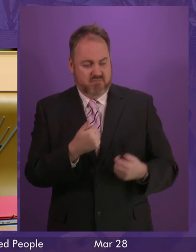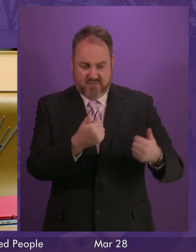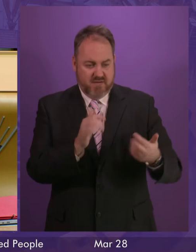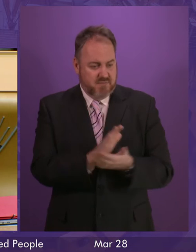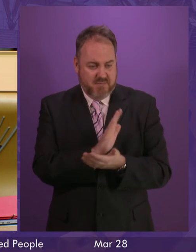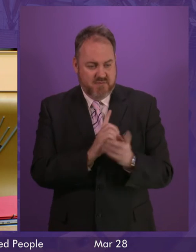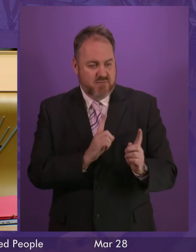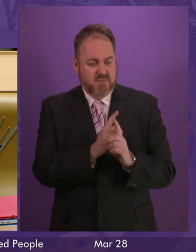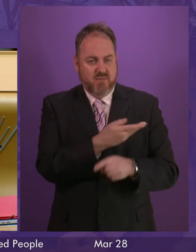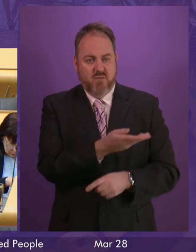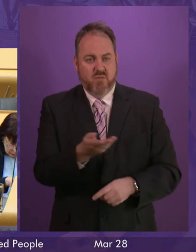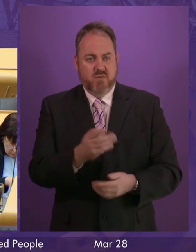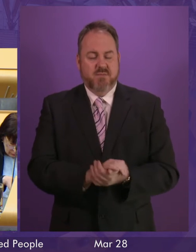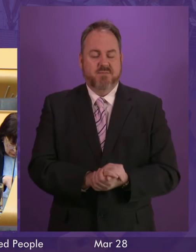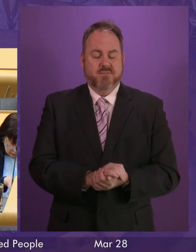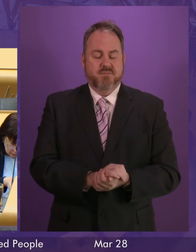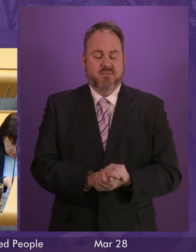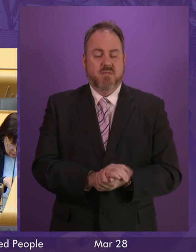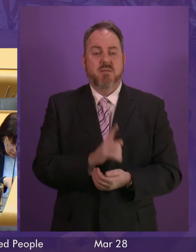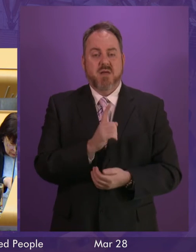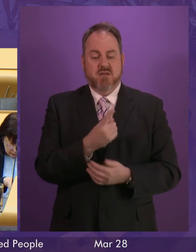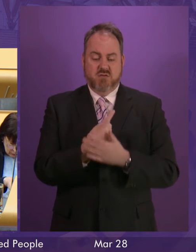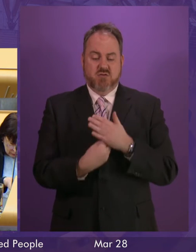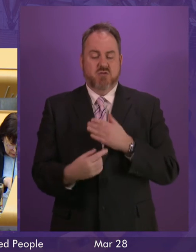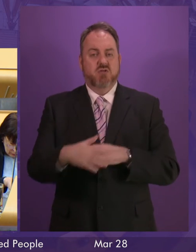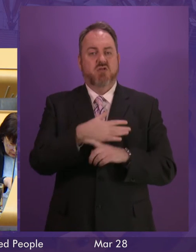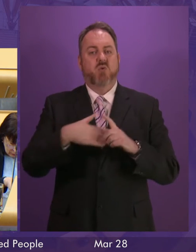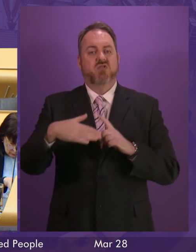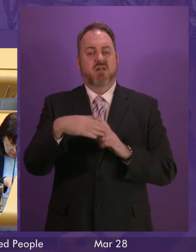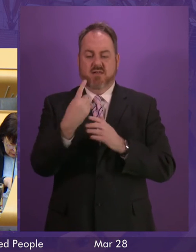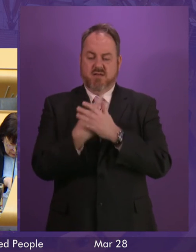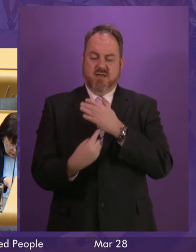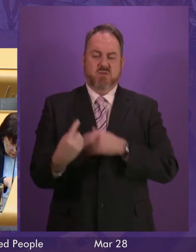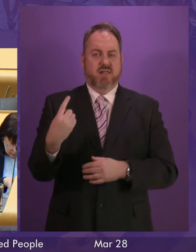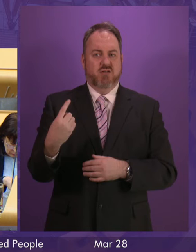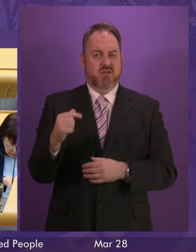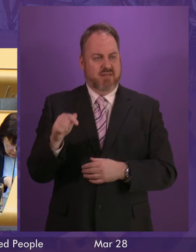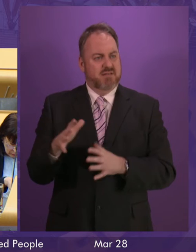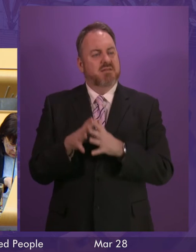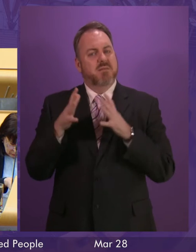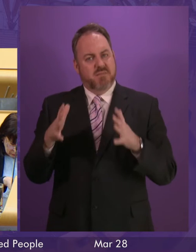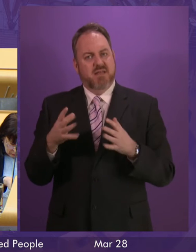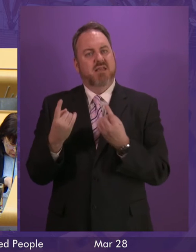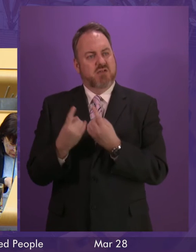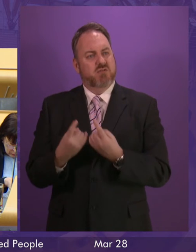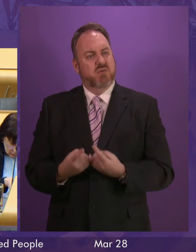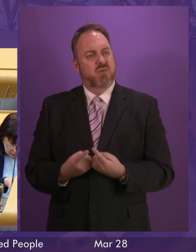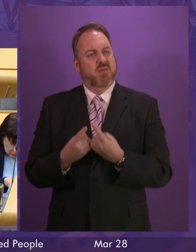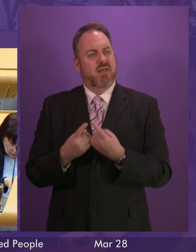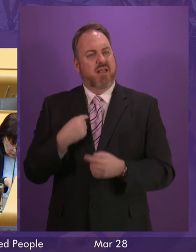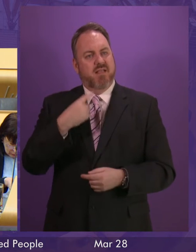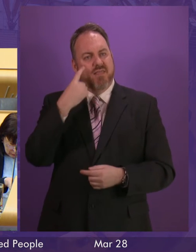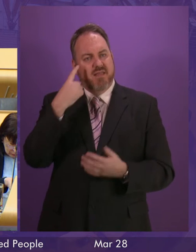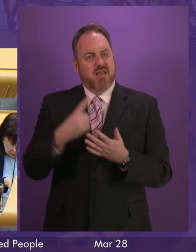In the debate on social isolation, I asked the Minister to raise with the Cabinet Secretary the issue of extending